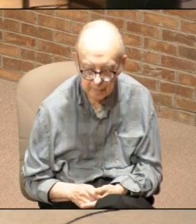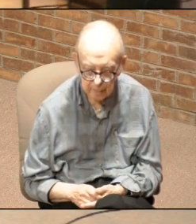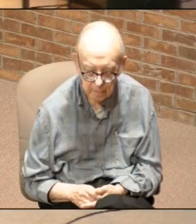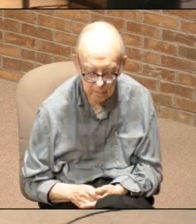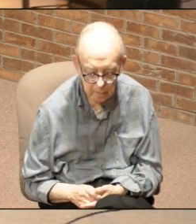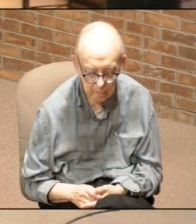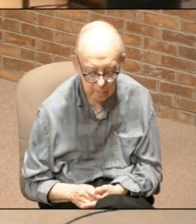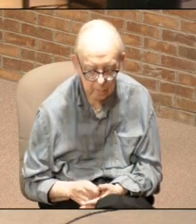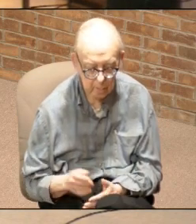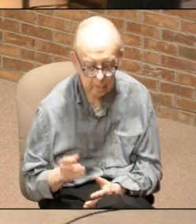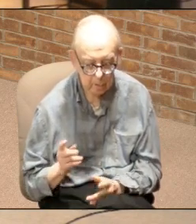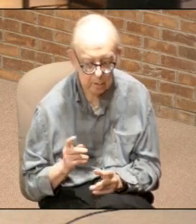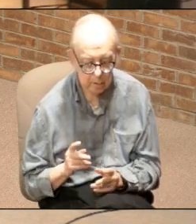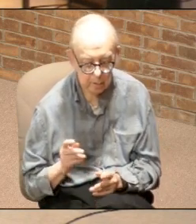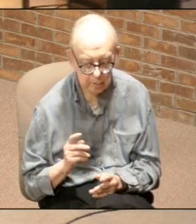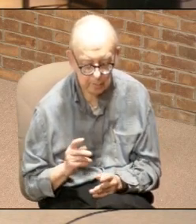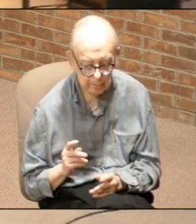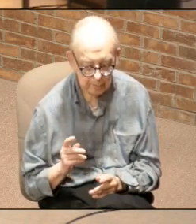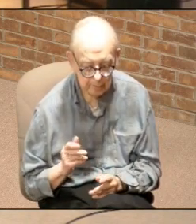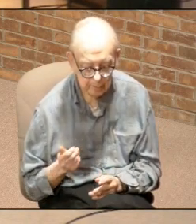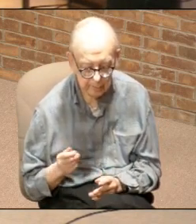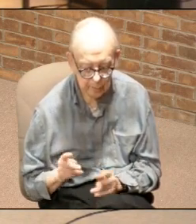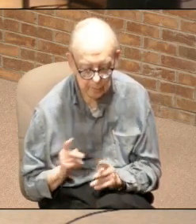just a couple people came to mind